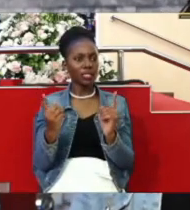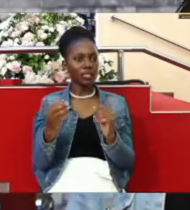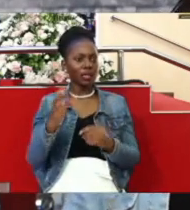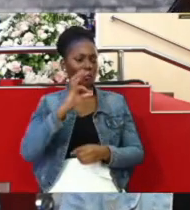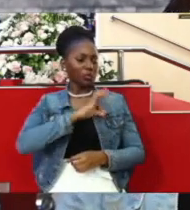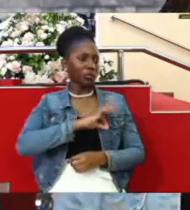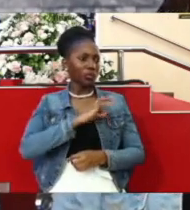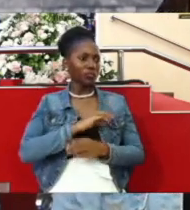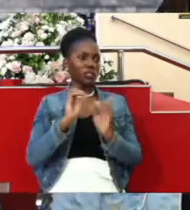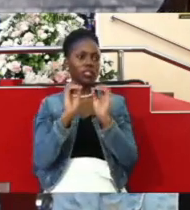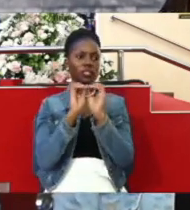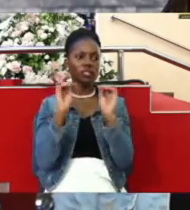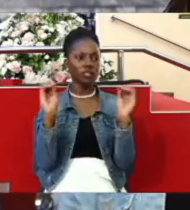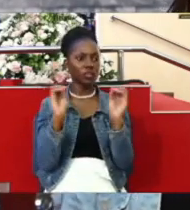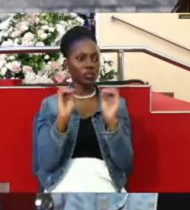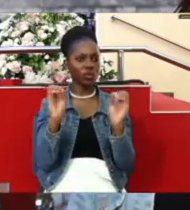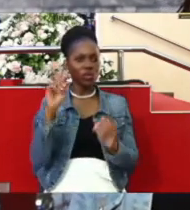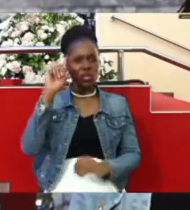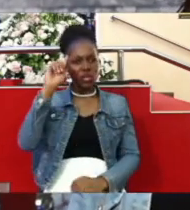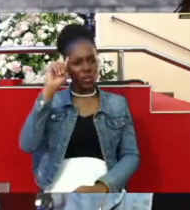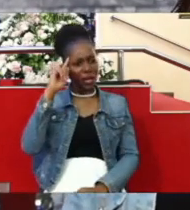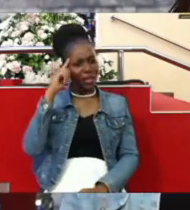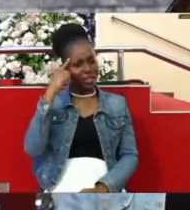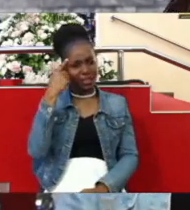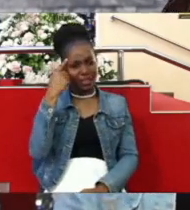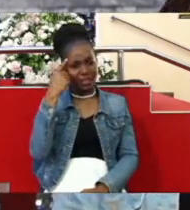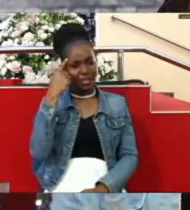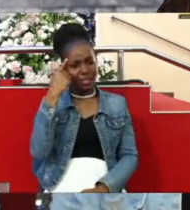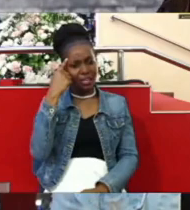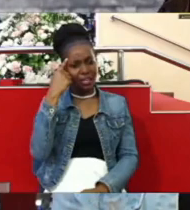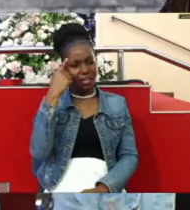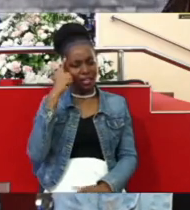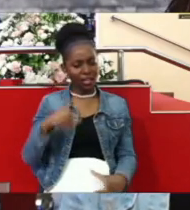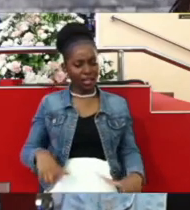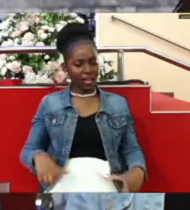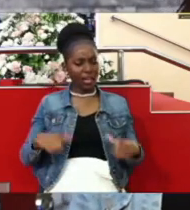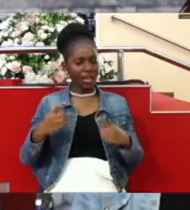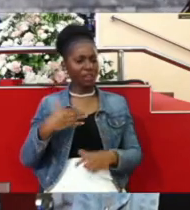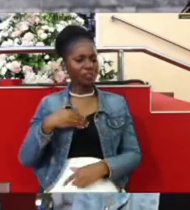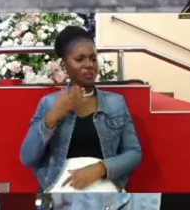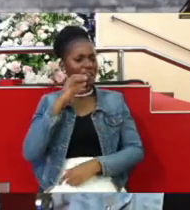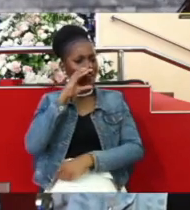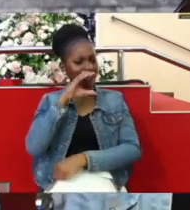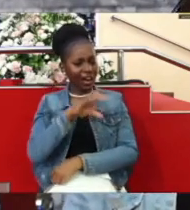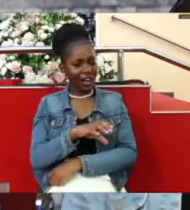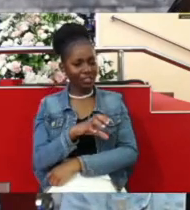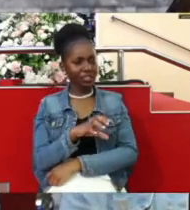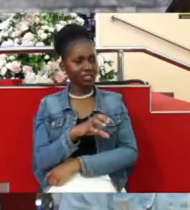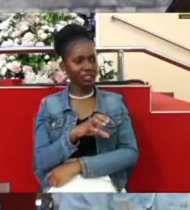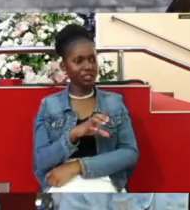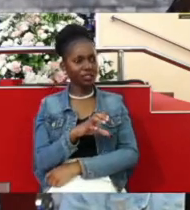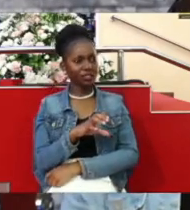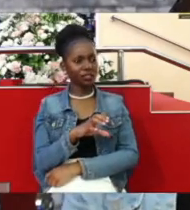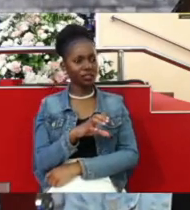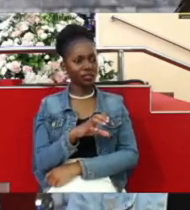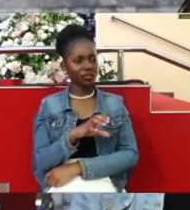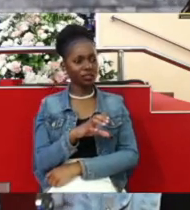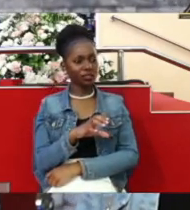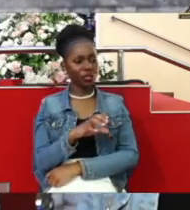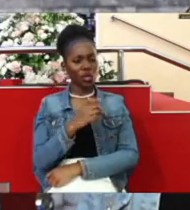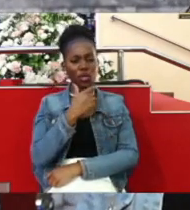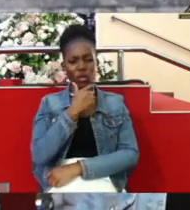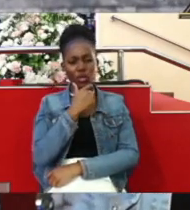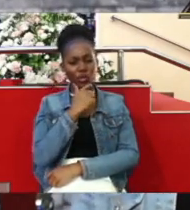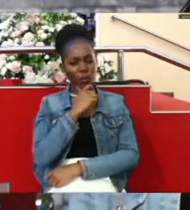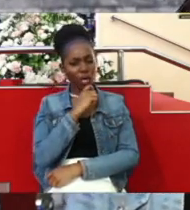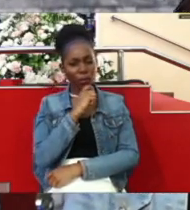are thinking, am I having a bad omen in my life? Unauliza kama kuna kitu kibaya maishani mwangu. You are wondering, is it